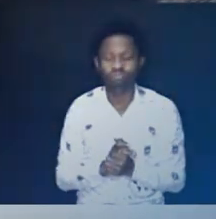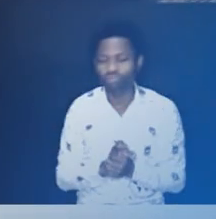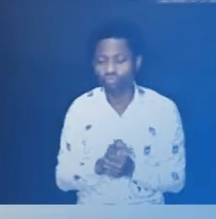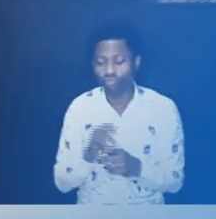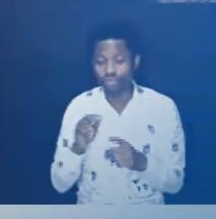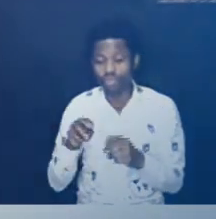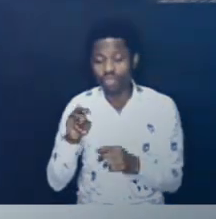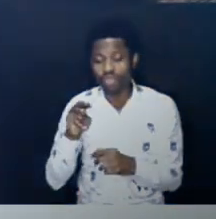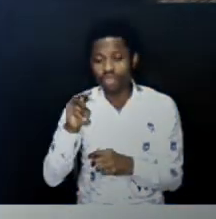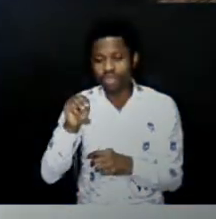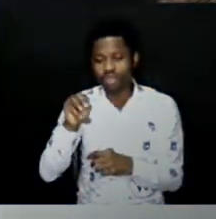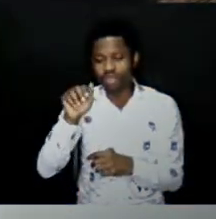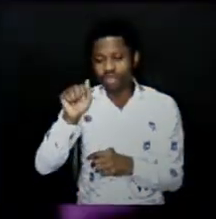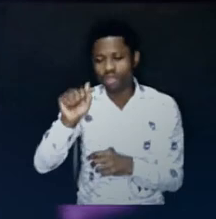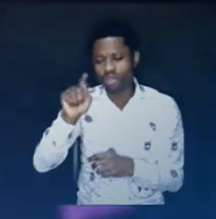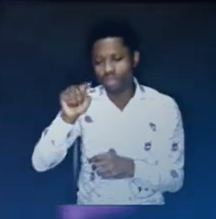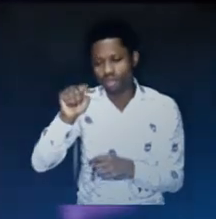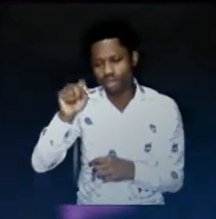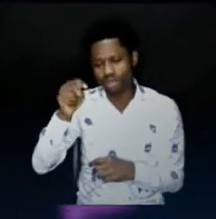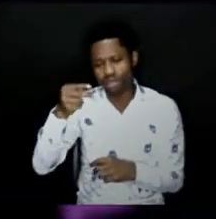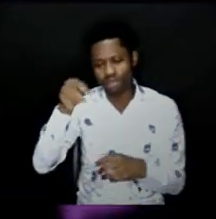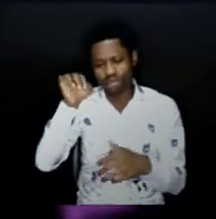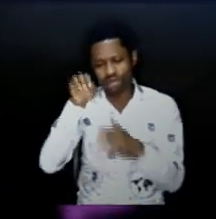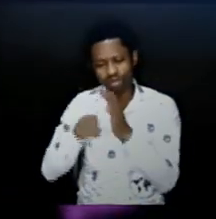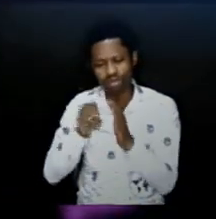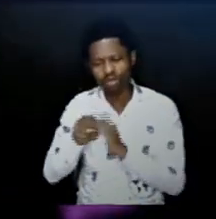28 from